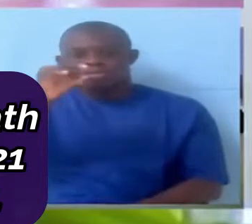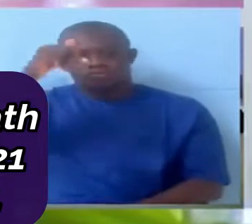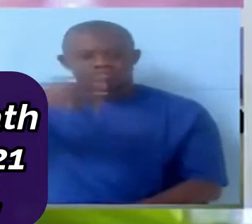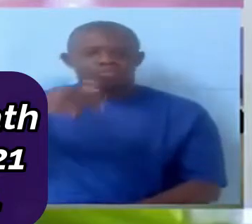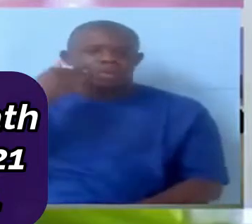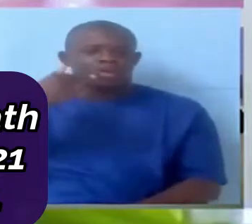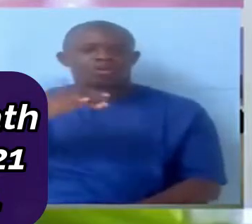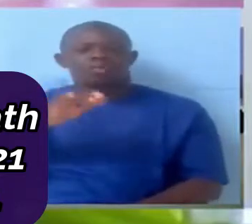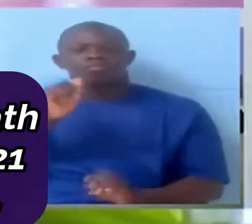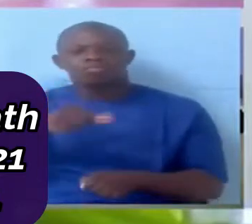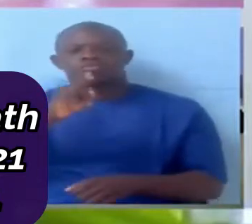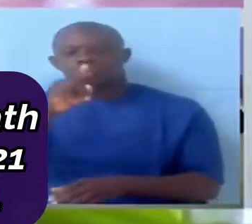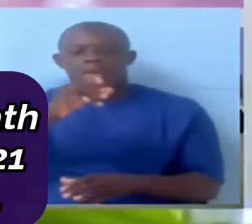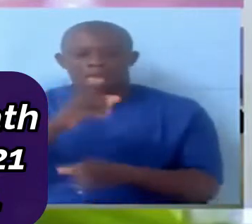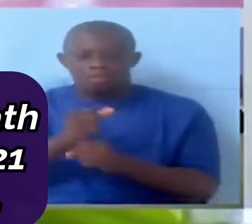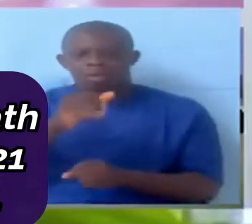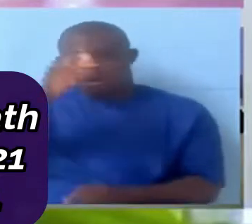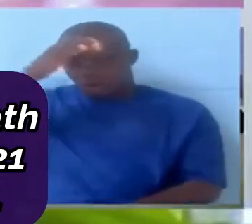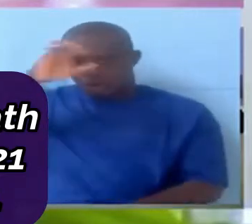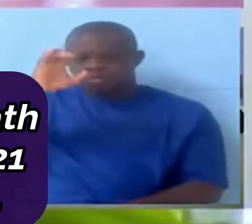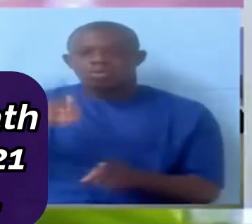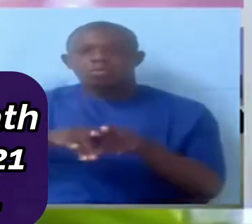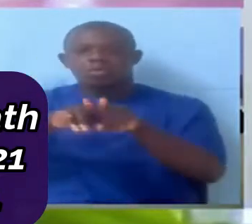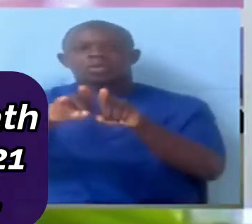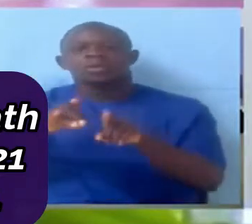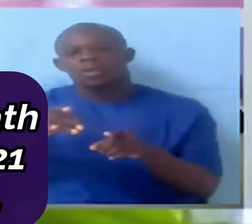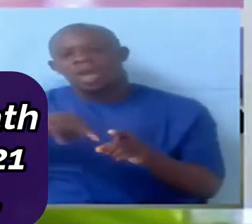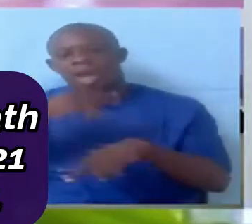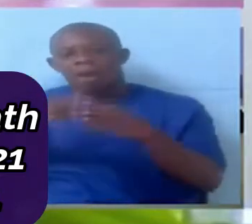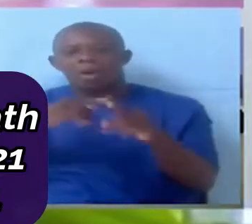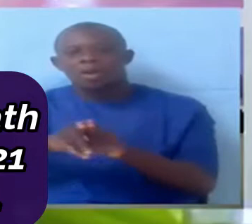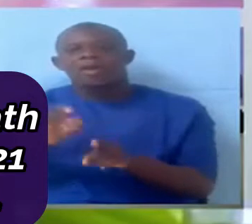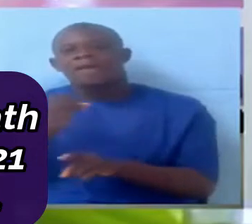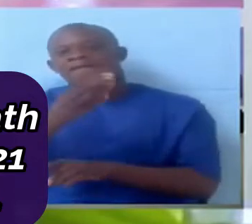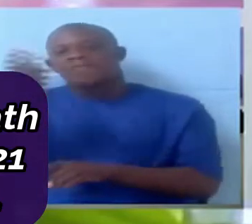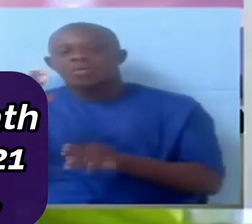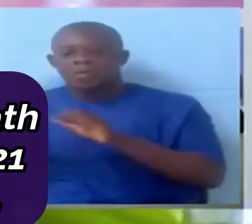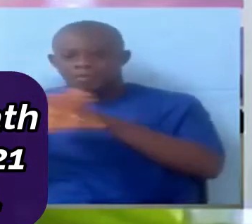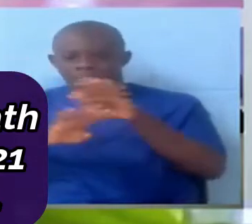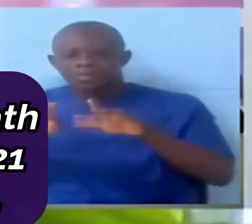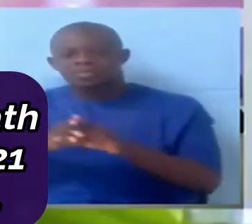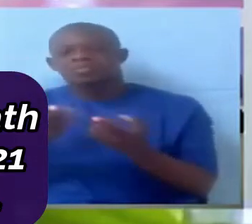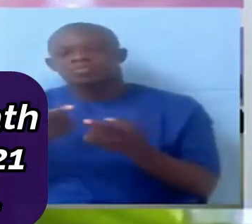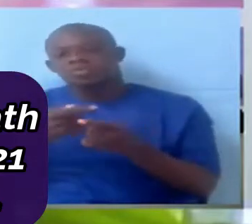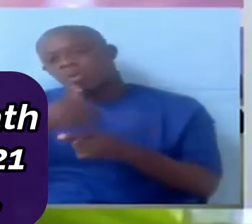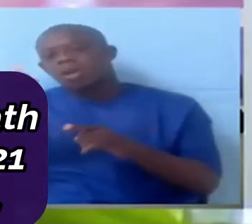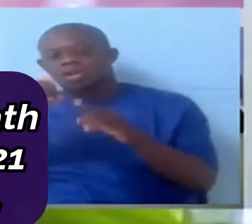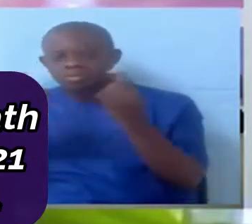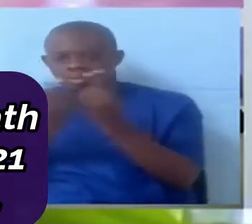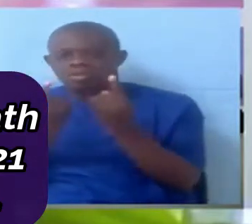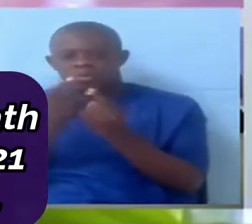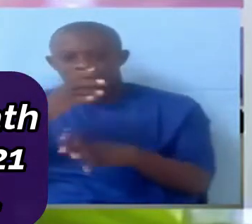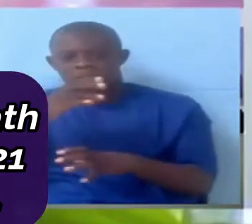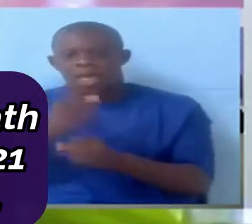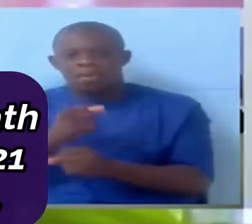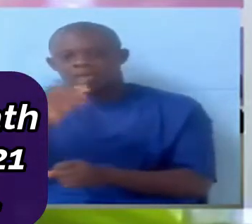Dimaso Majikaro Tilitan Nani Nga Fuko Mamoudou Diop Mbe Nyanga Minje Lokun Kilin